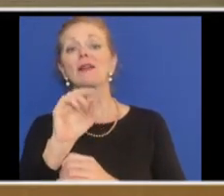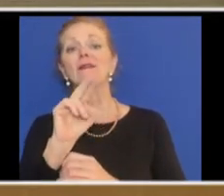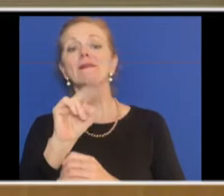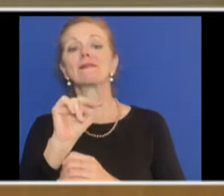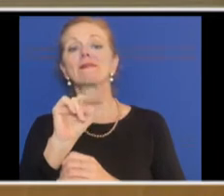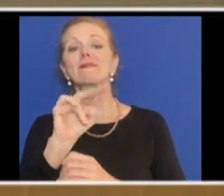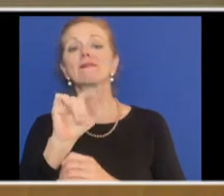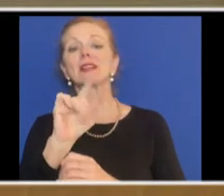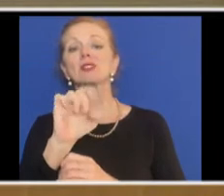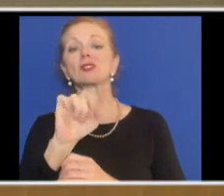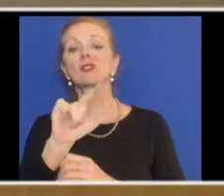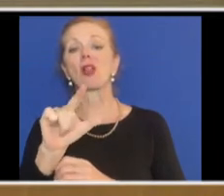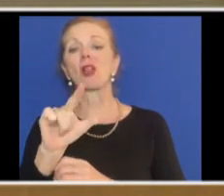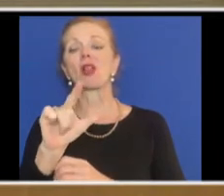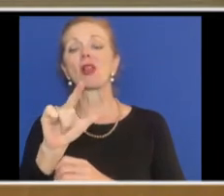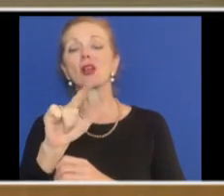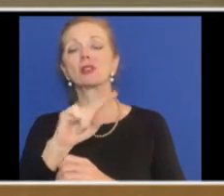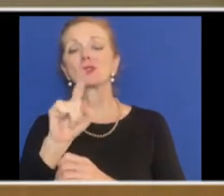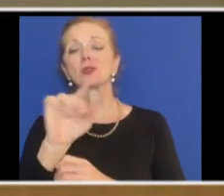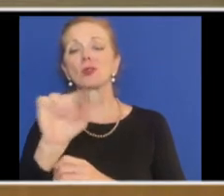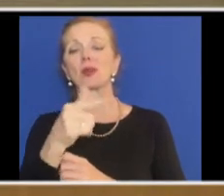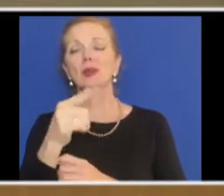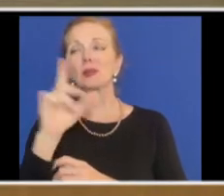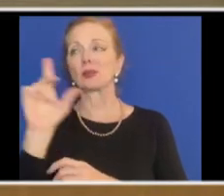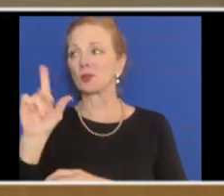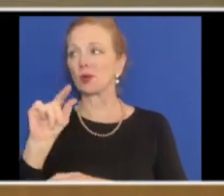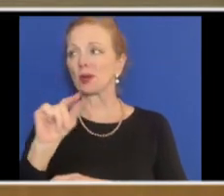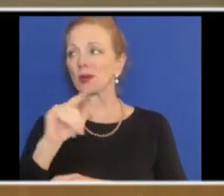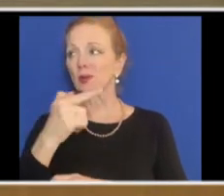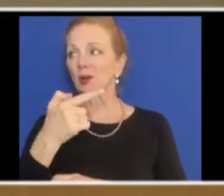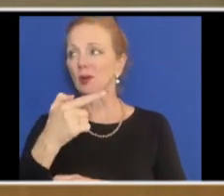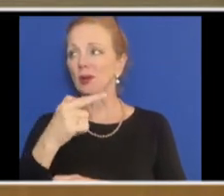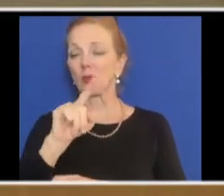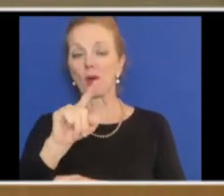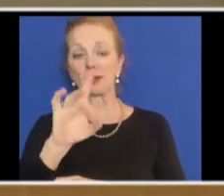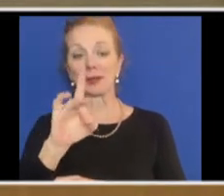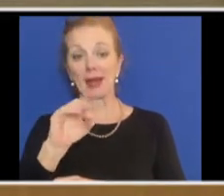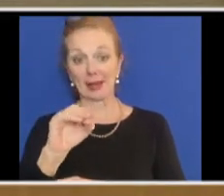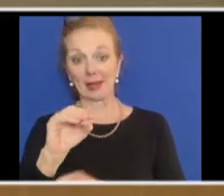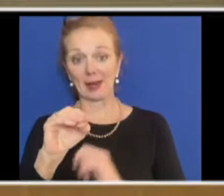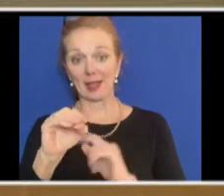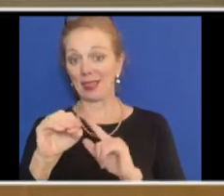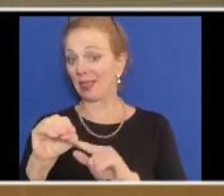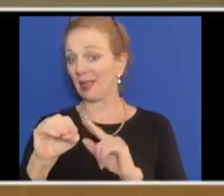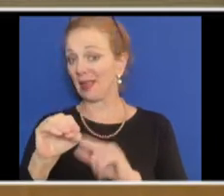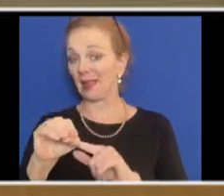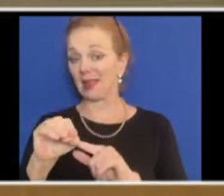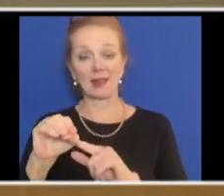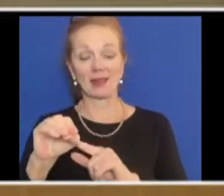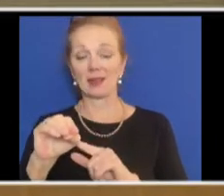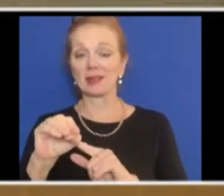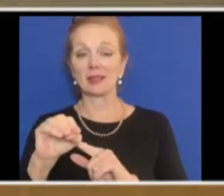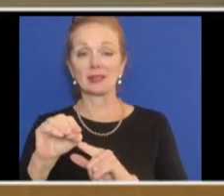that was done for 2021 180 that it's not